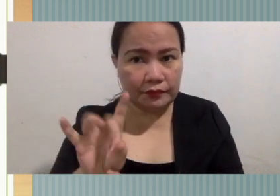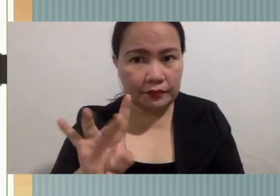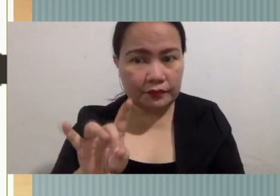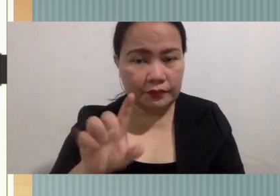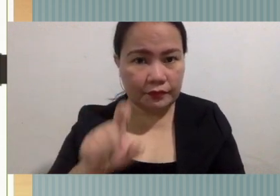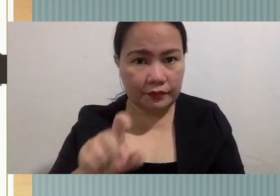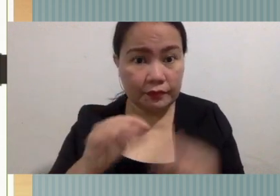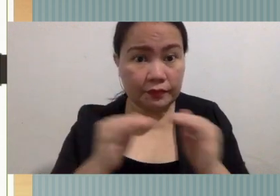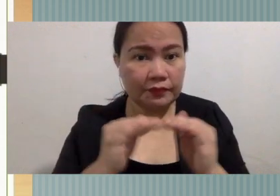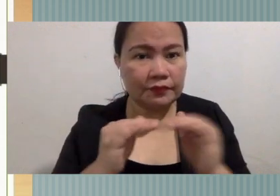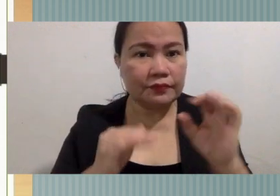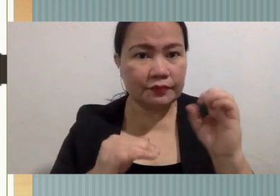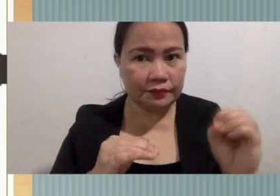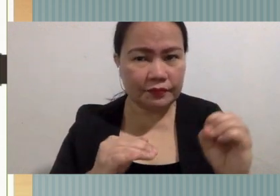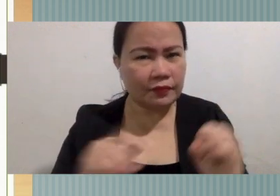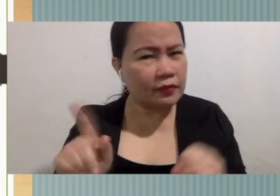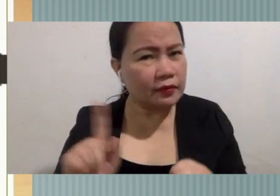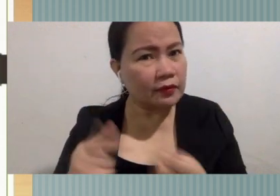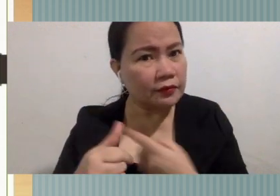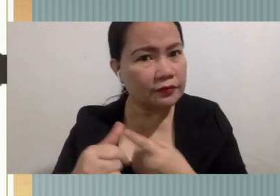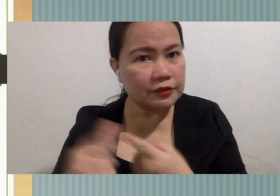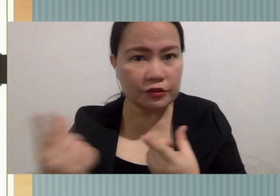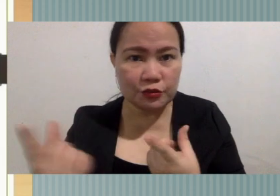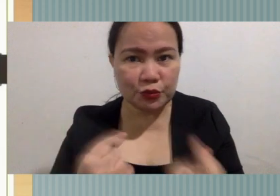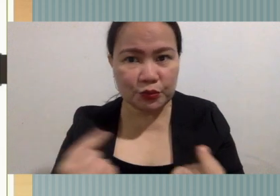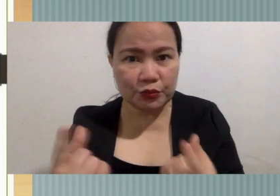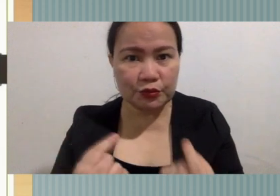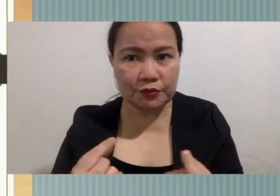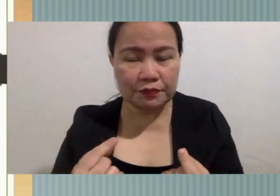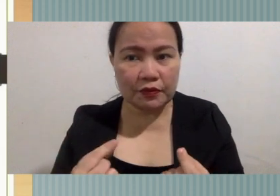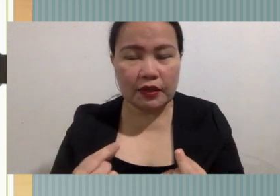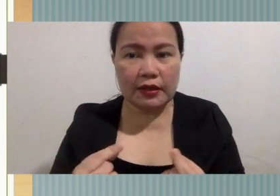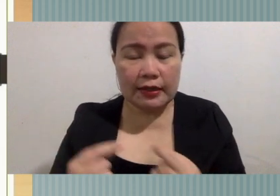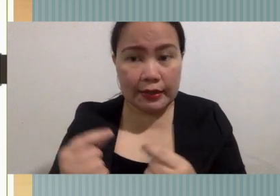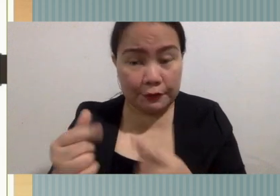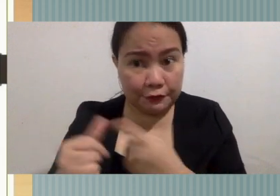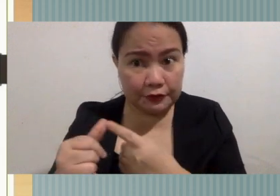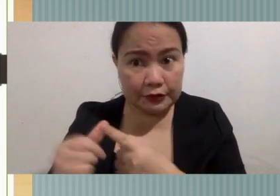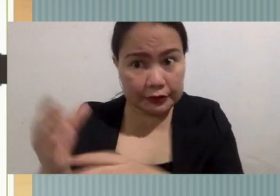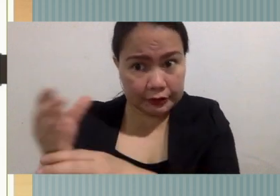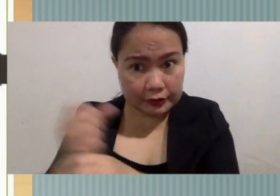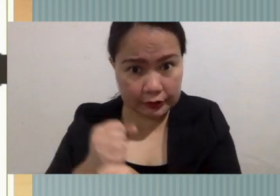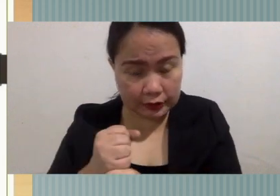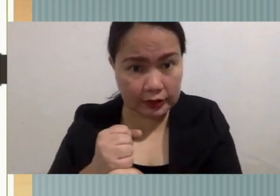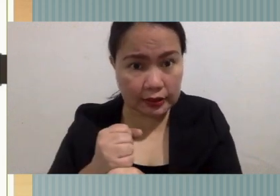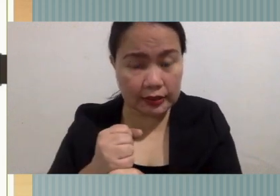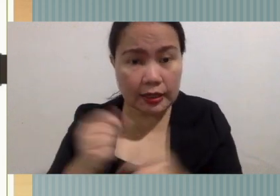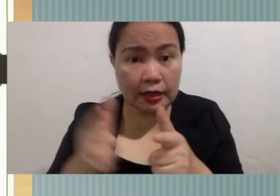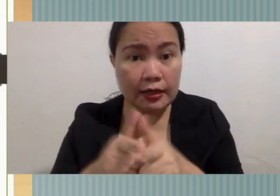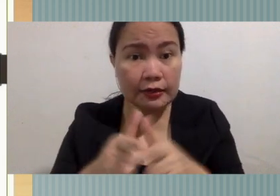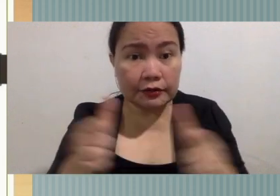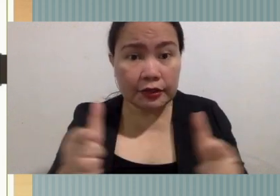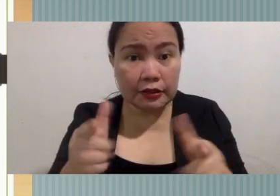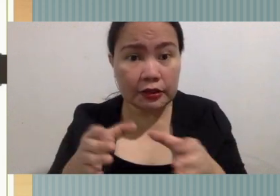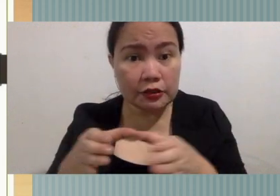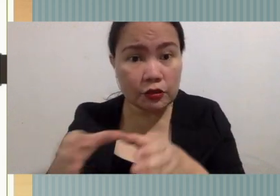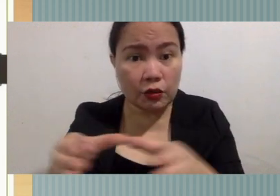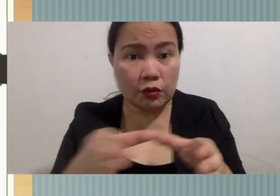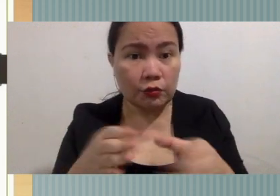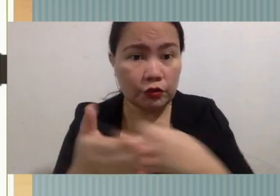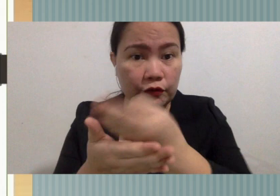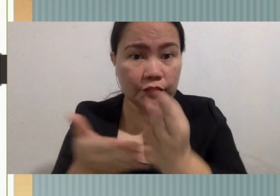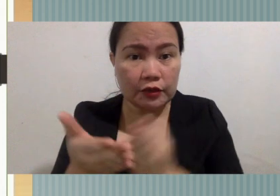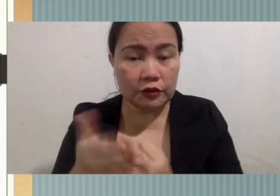equal to 0. So ano yung una nating gagawin? Okay, kukunin muna natin yung greatest common factor ng 3x